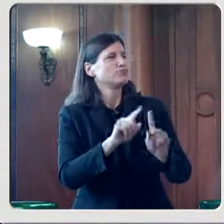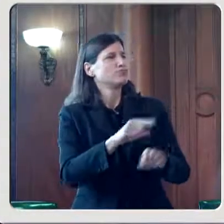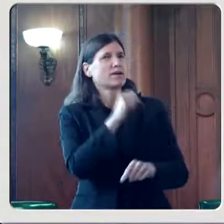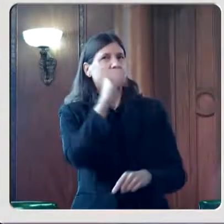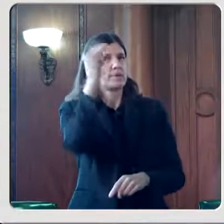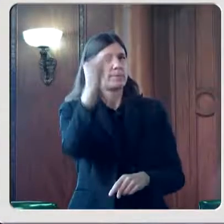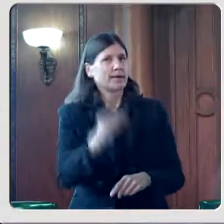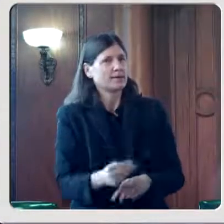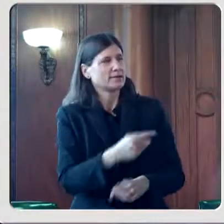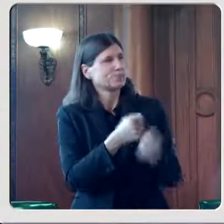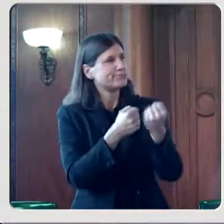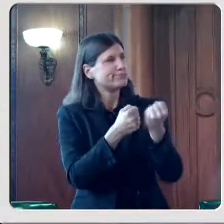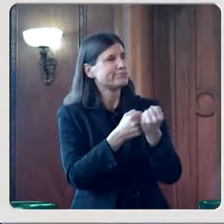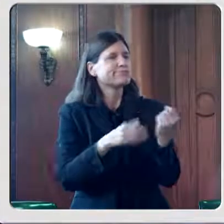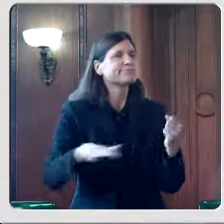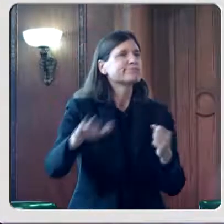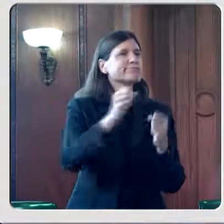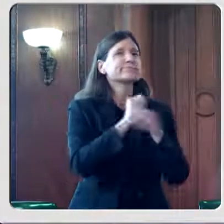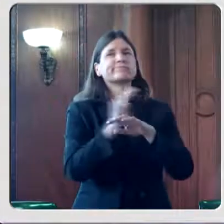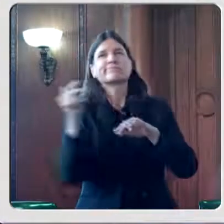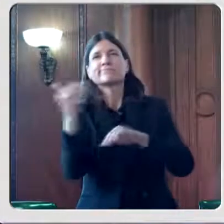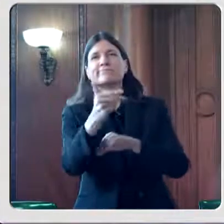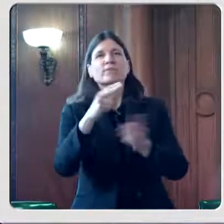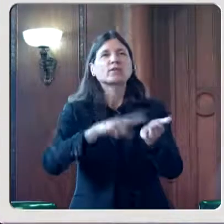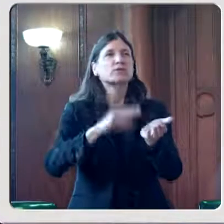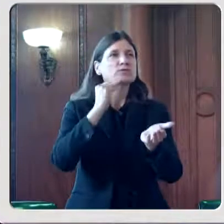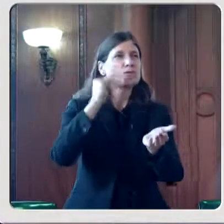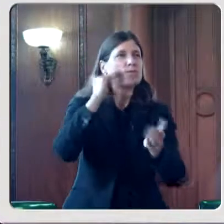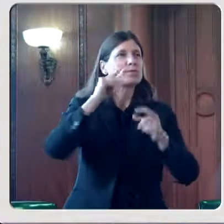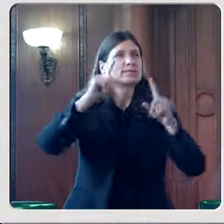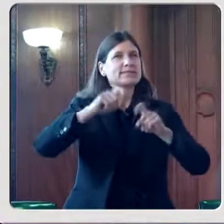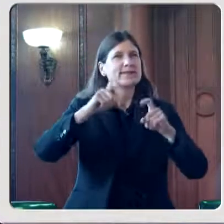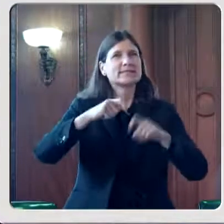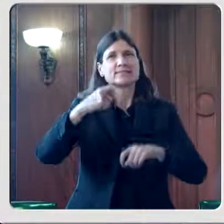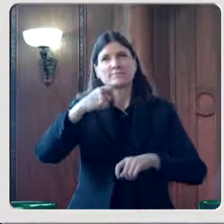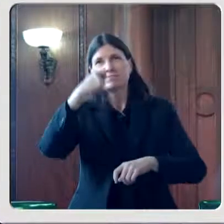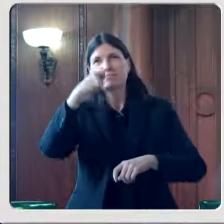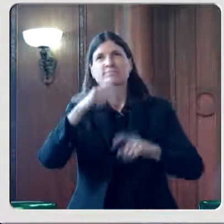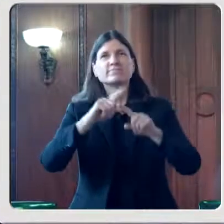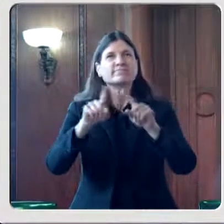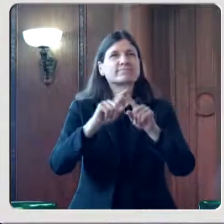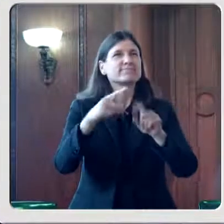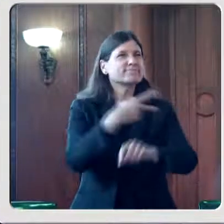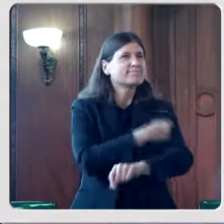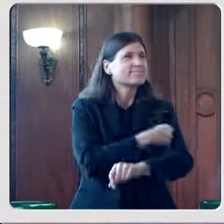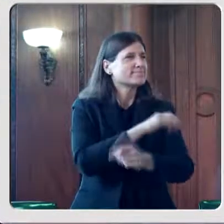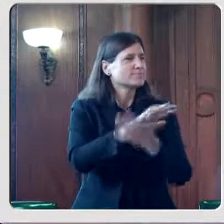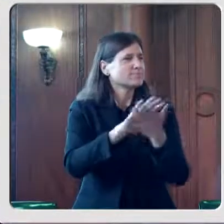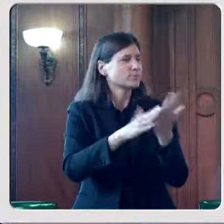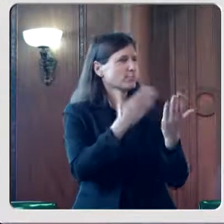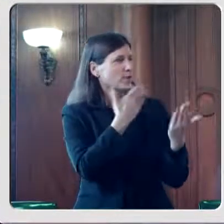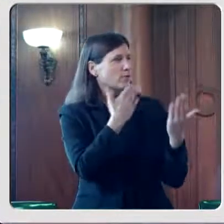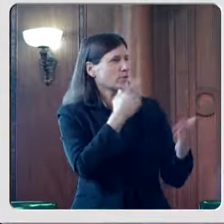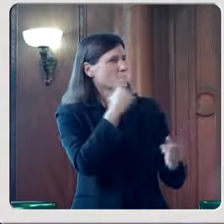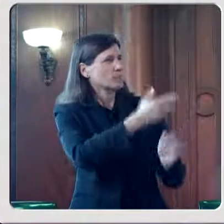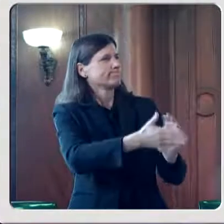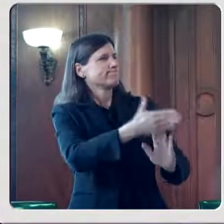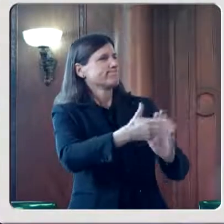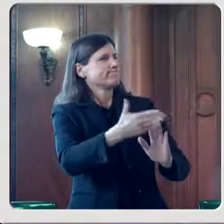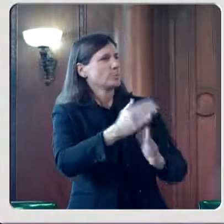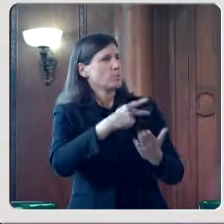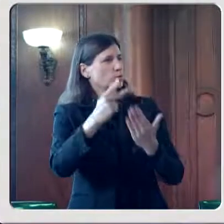partner in the processes of testing and vaccination, and Patrick, we